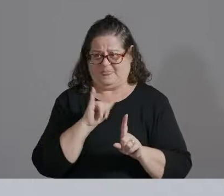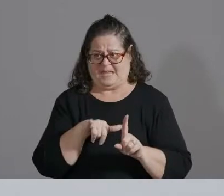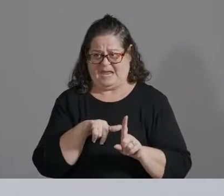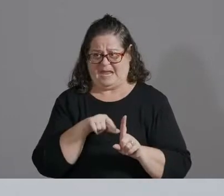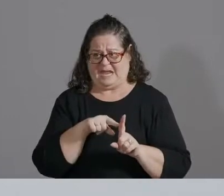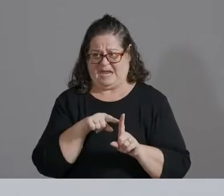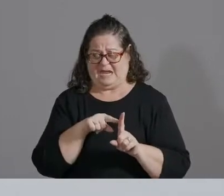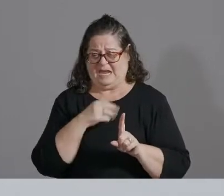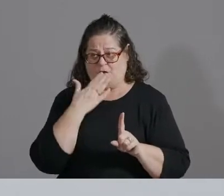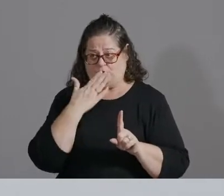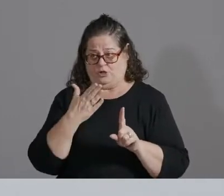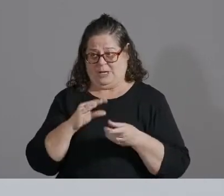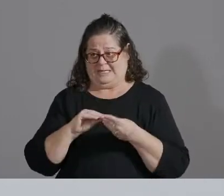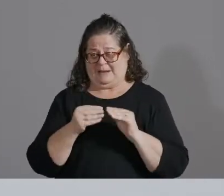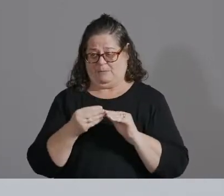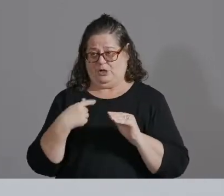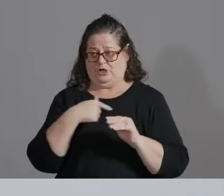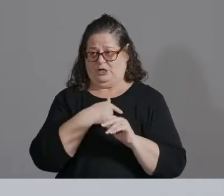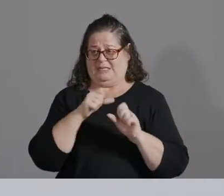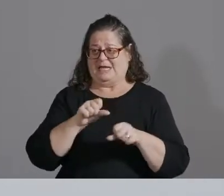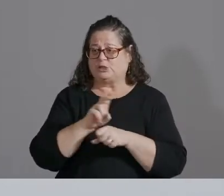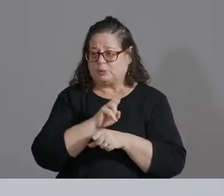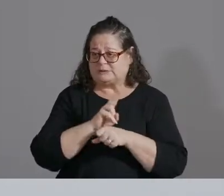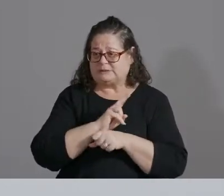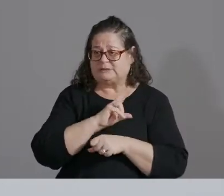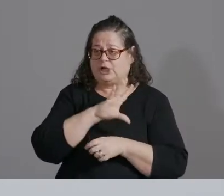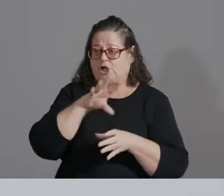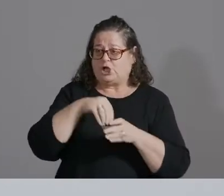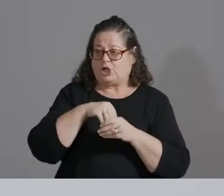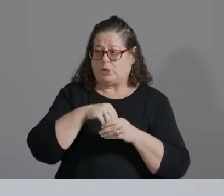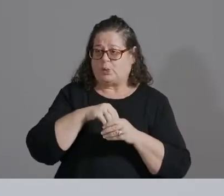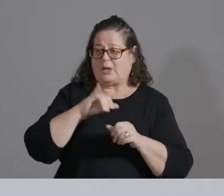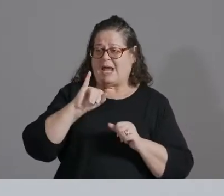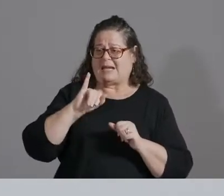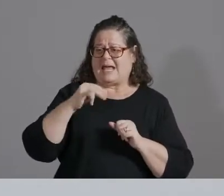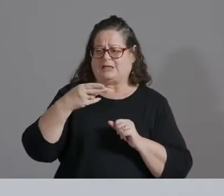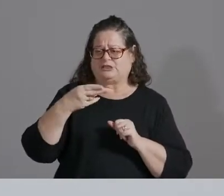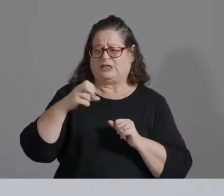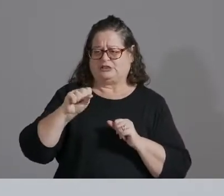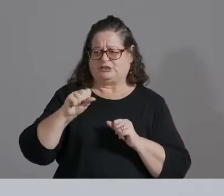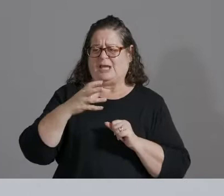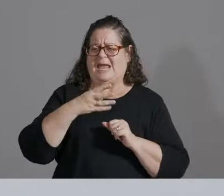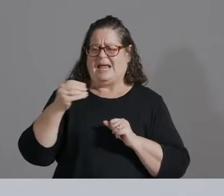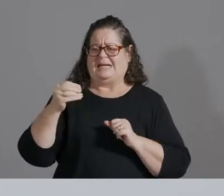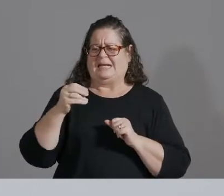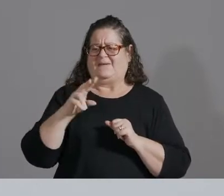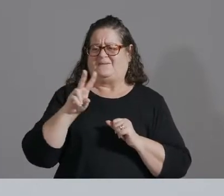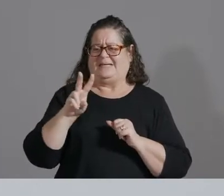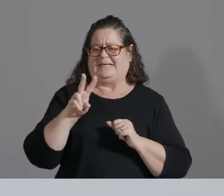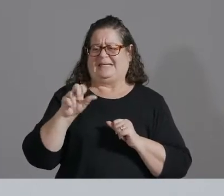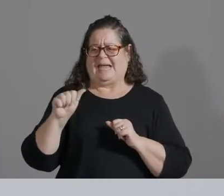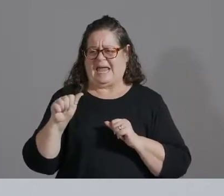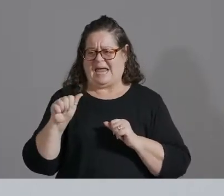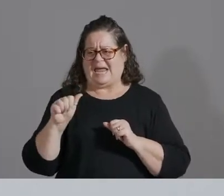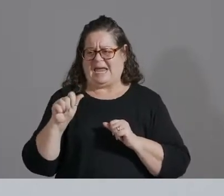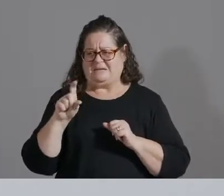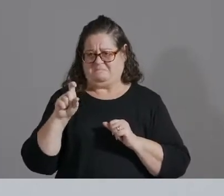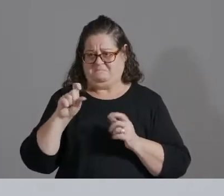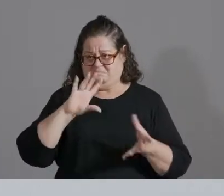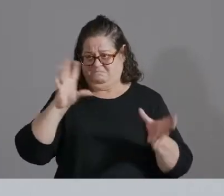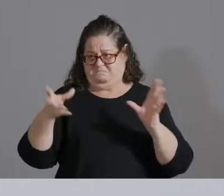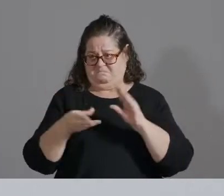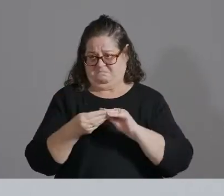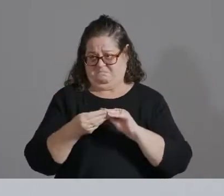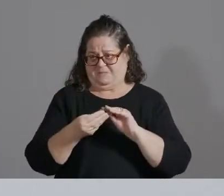use? Does that include IHS and the VA? Is that a completely comprehensive number now